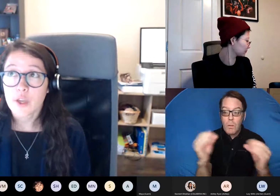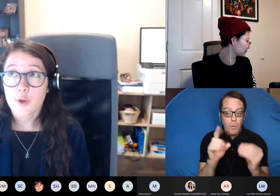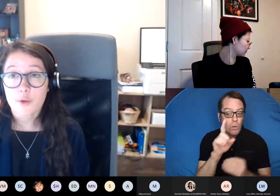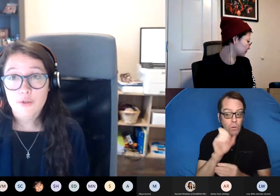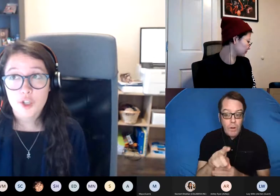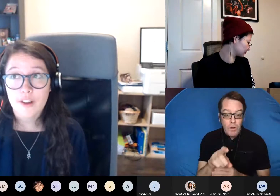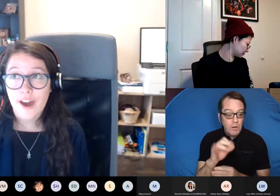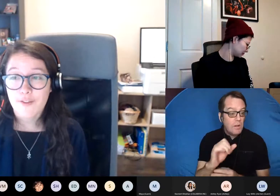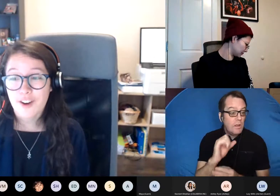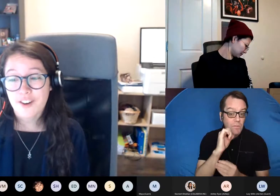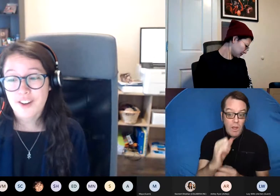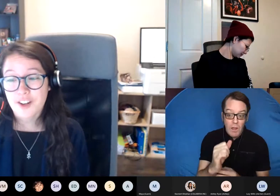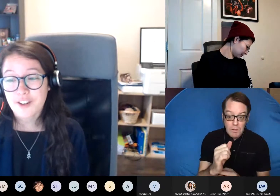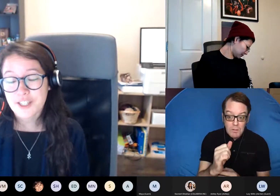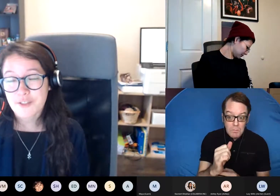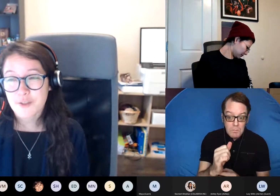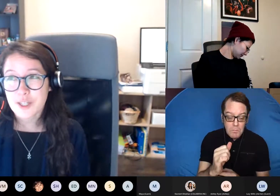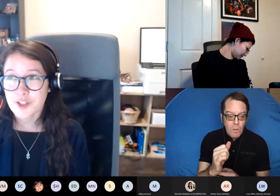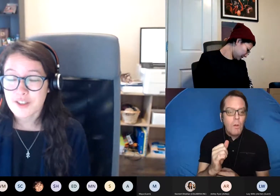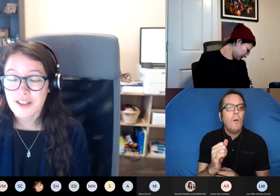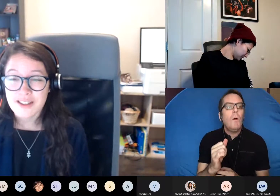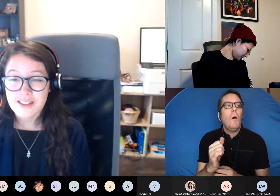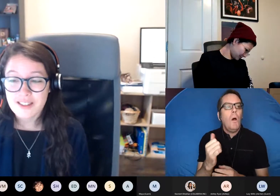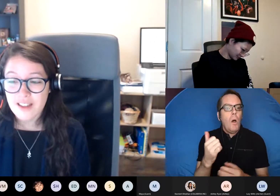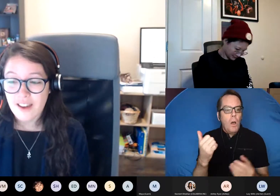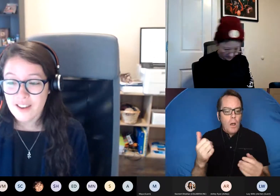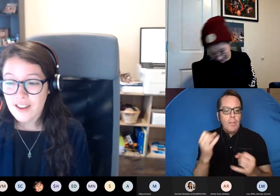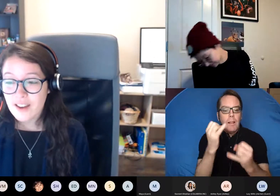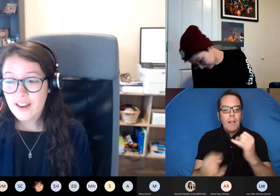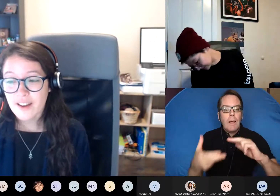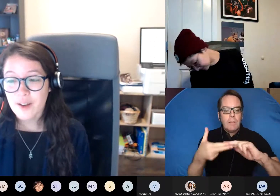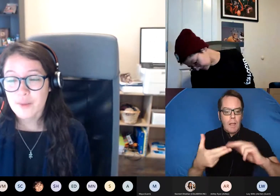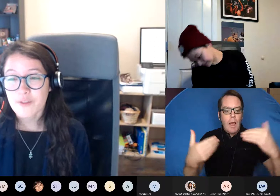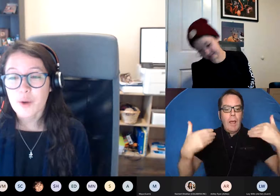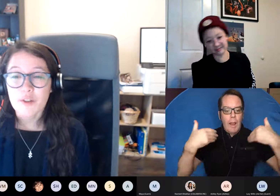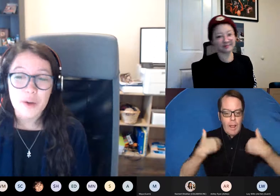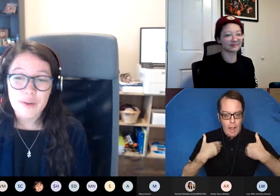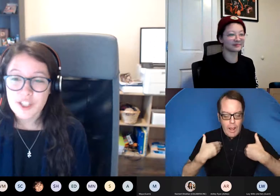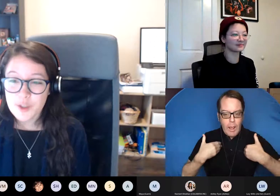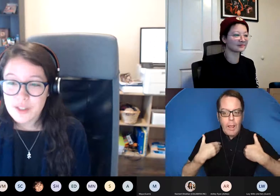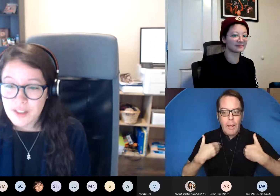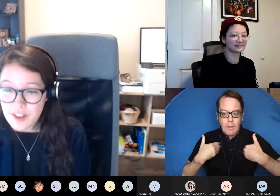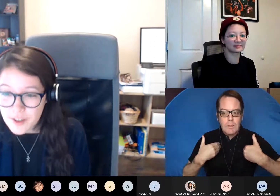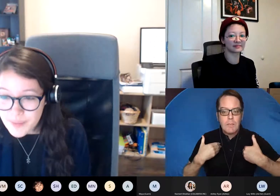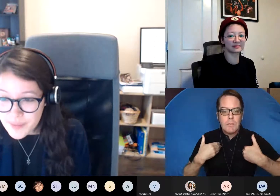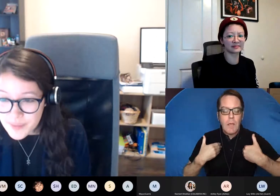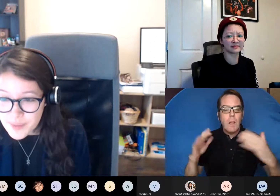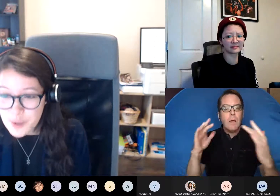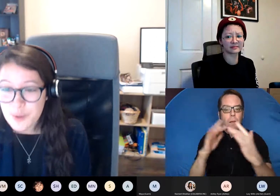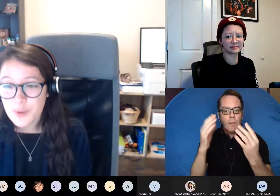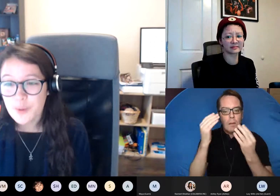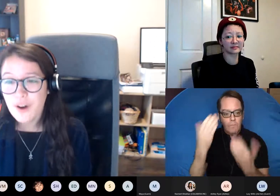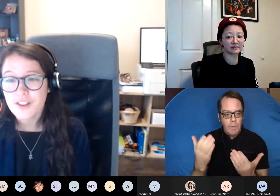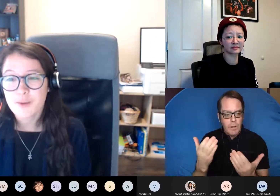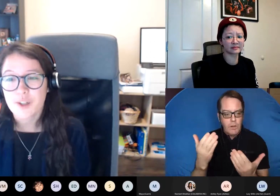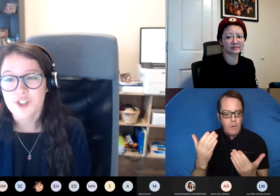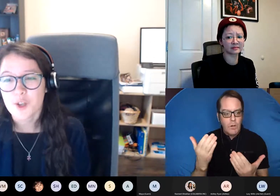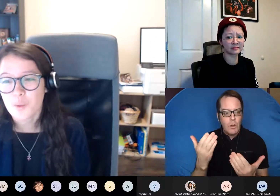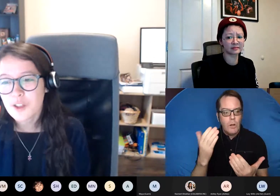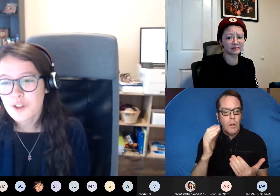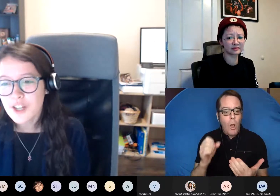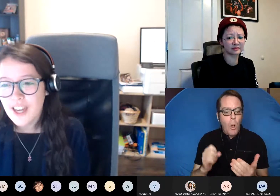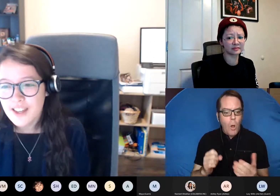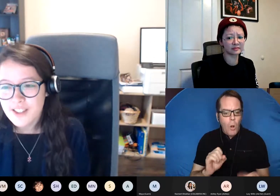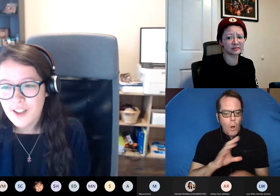Otherwise, you should have our contact information on the last slide if you ever want to reach out to us later. Ooh, awesome